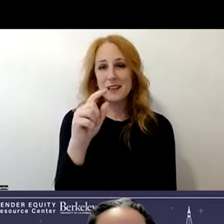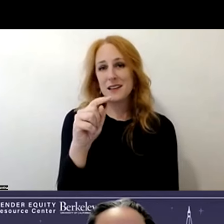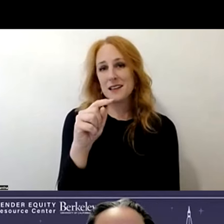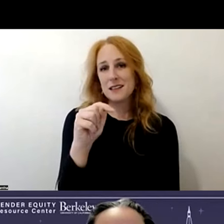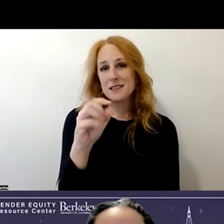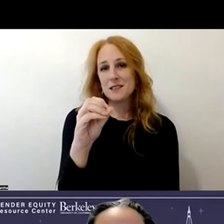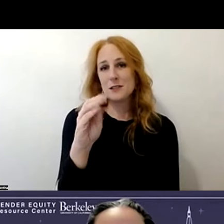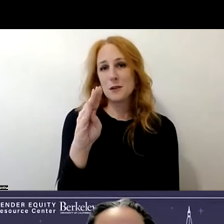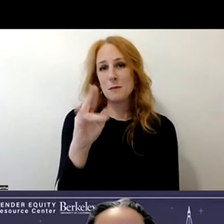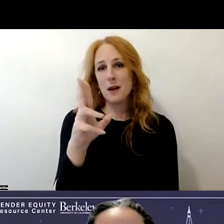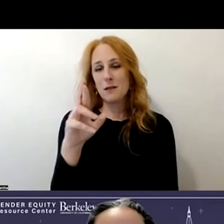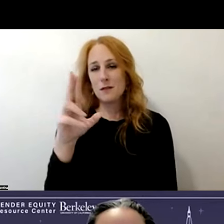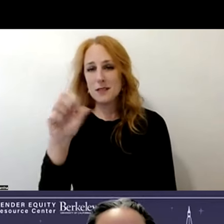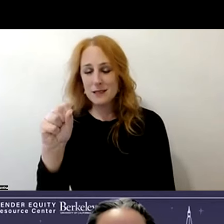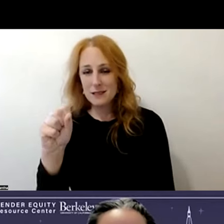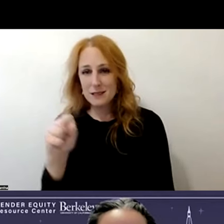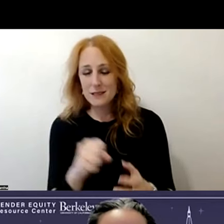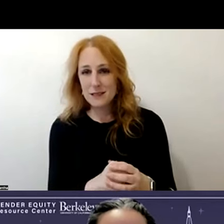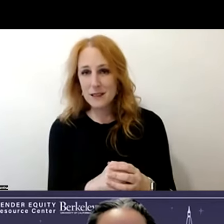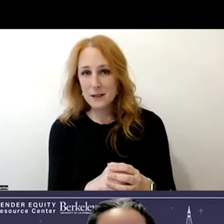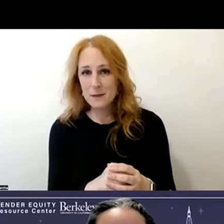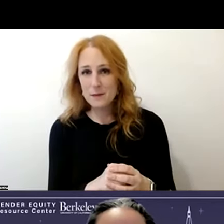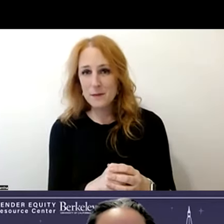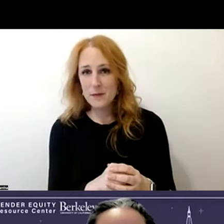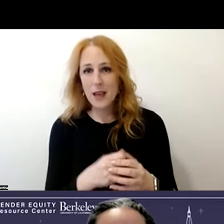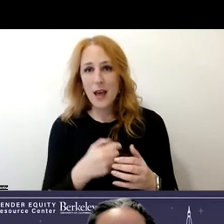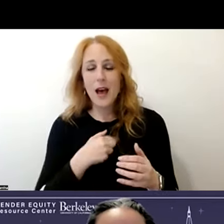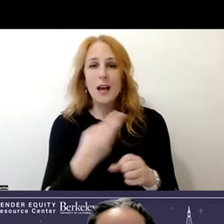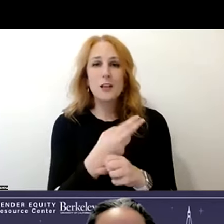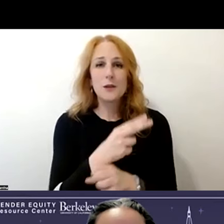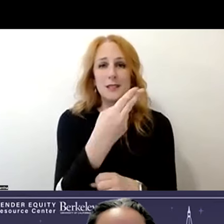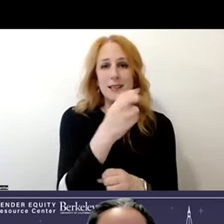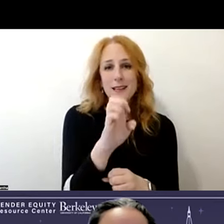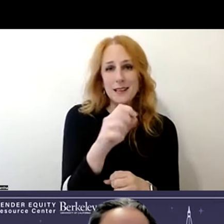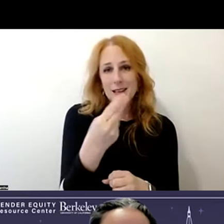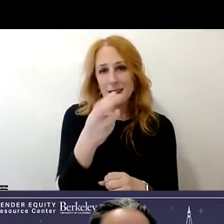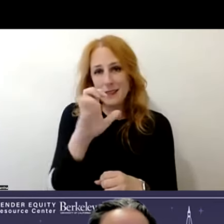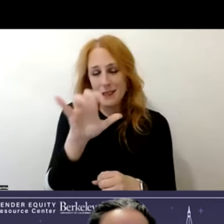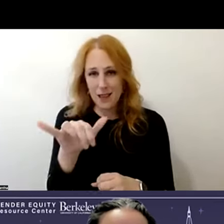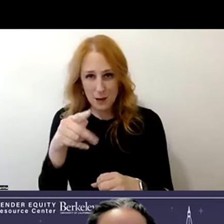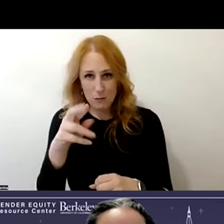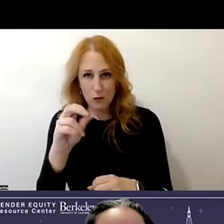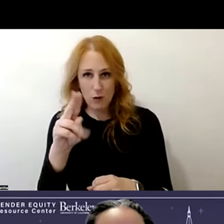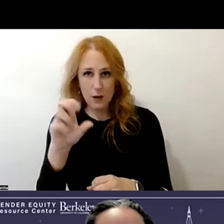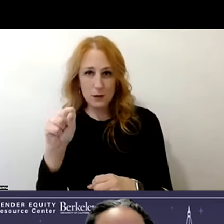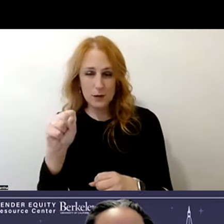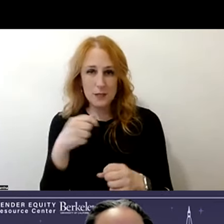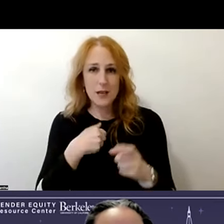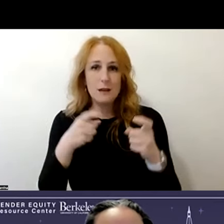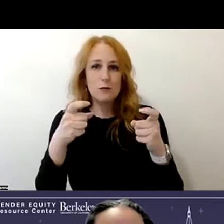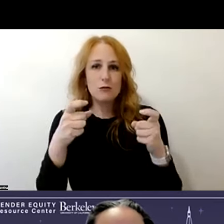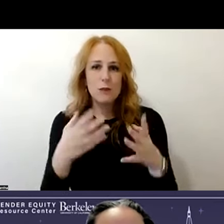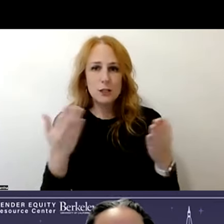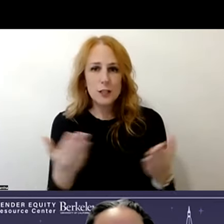Newby, and I use he and they pronouns. I am the director of social services over here at the Tang Center, and I've